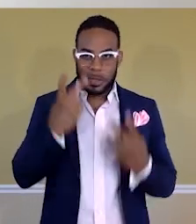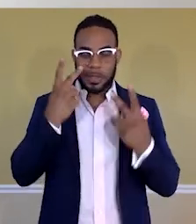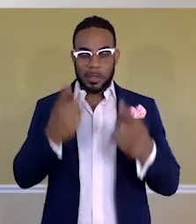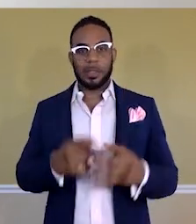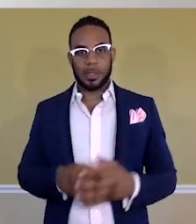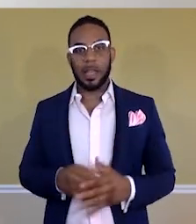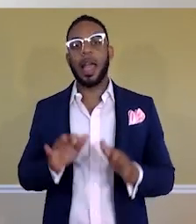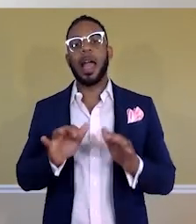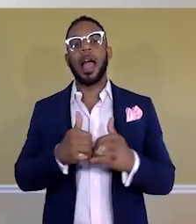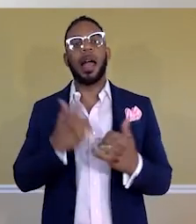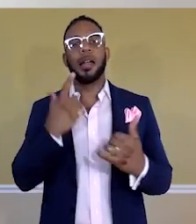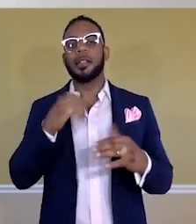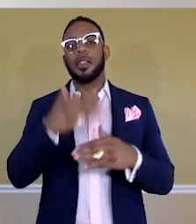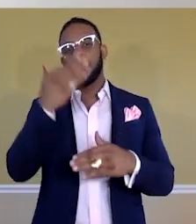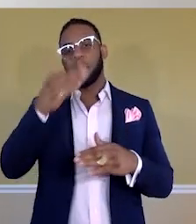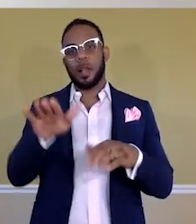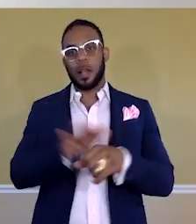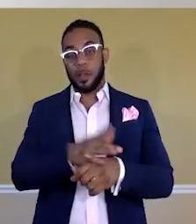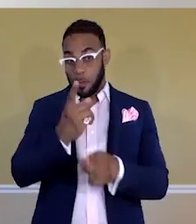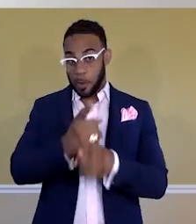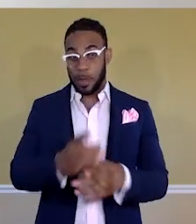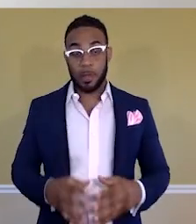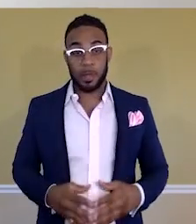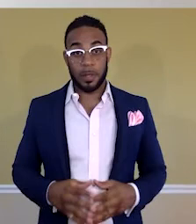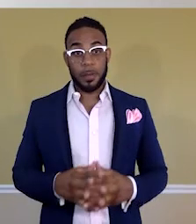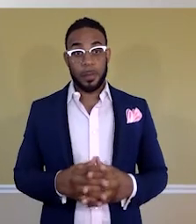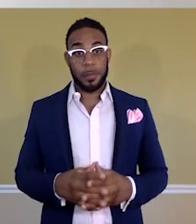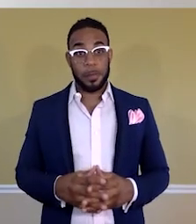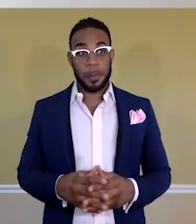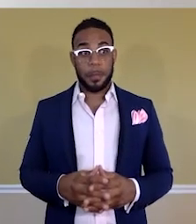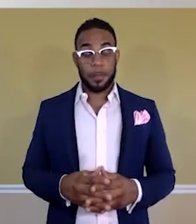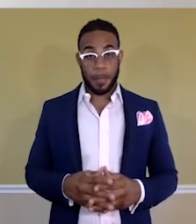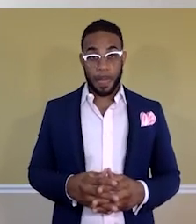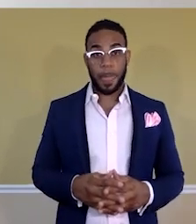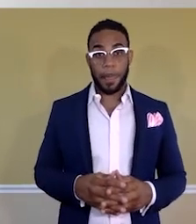see how it's just on the front cover, right?